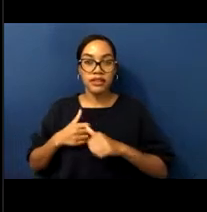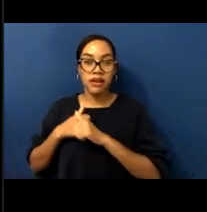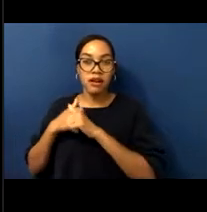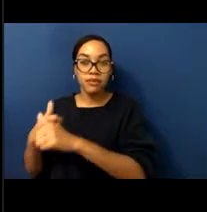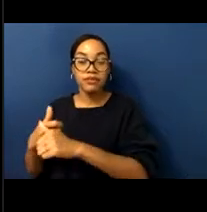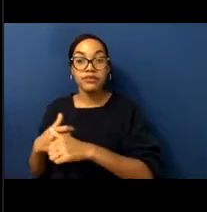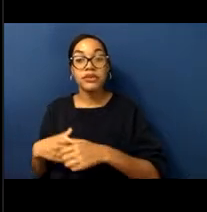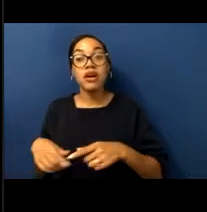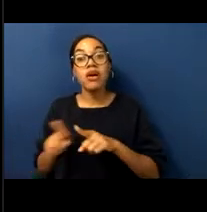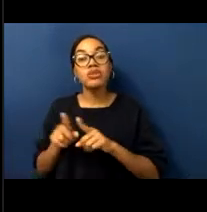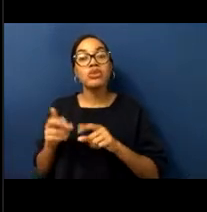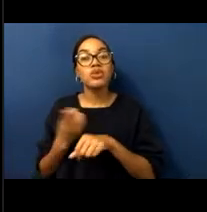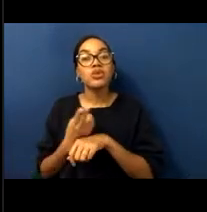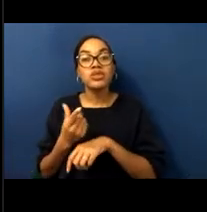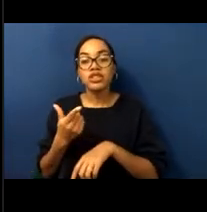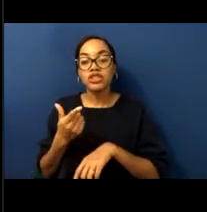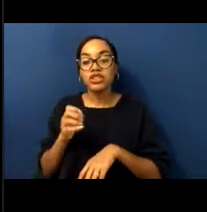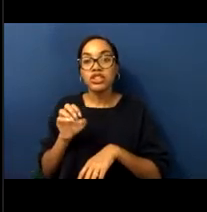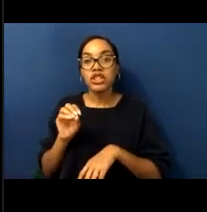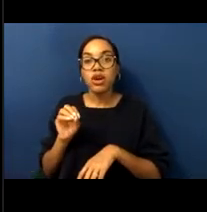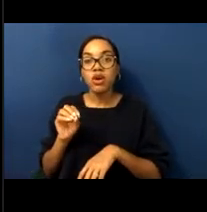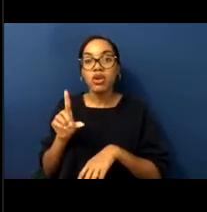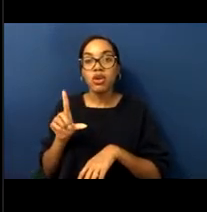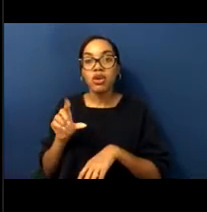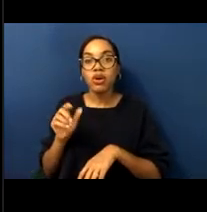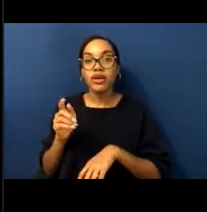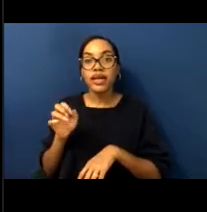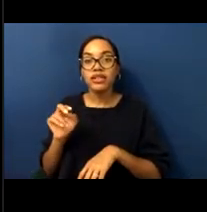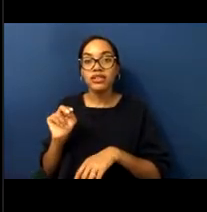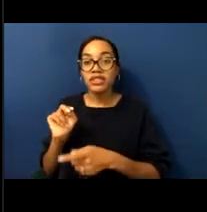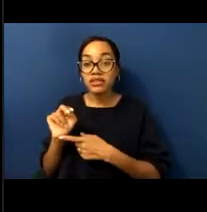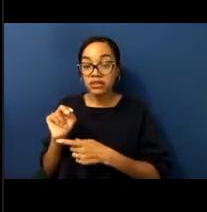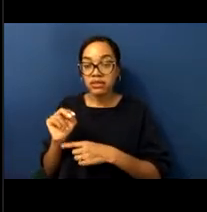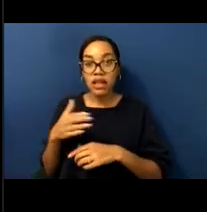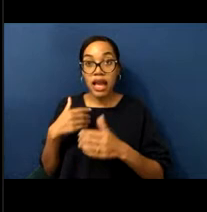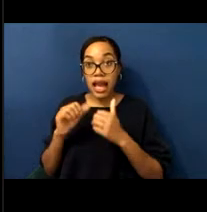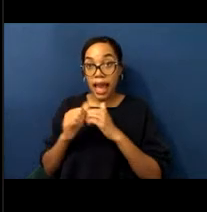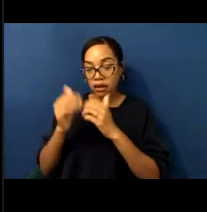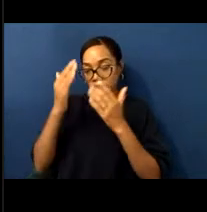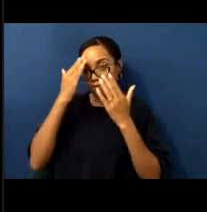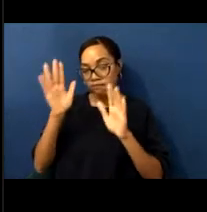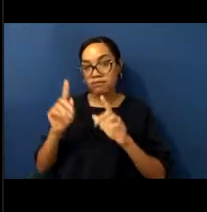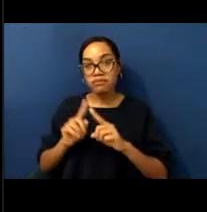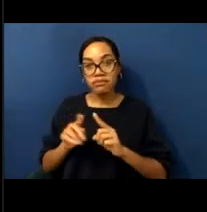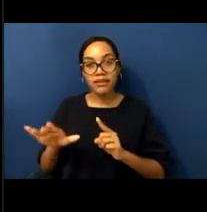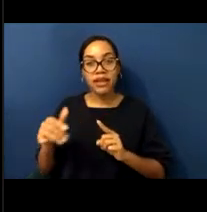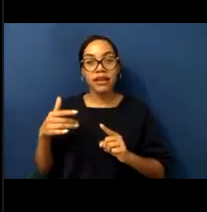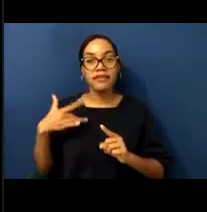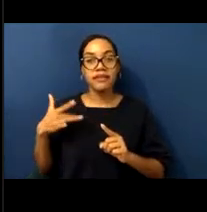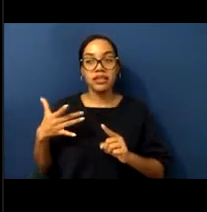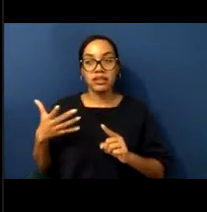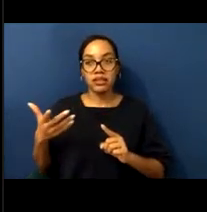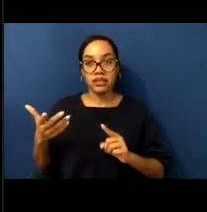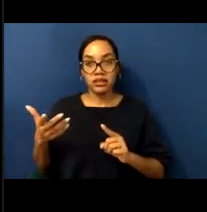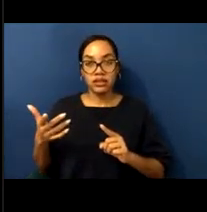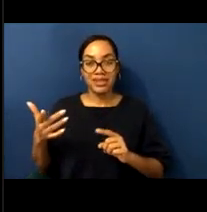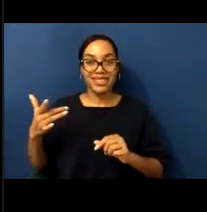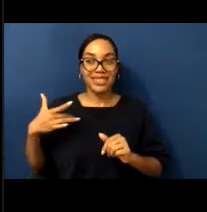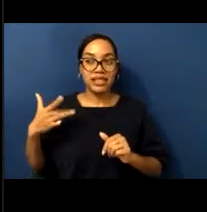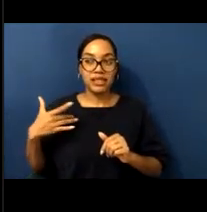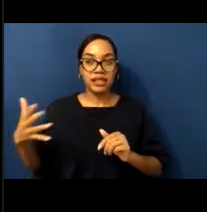how the baby turtles are doing that, but we do know that they're sensitive to magnetic forces. So